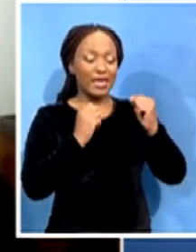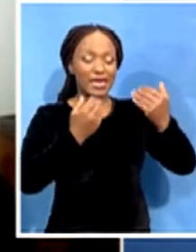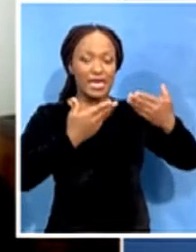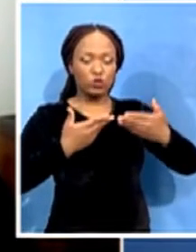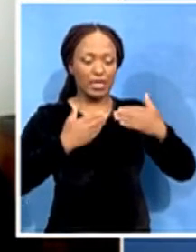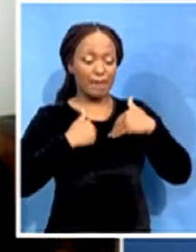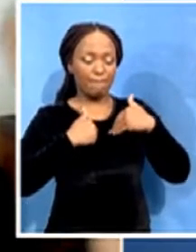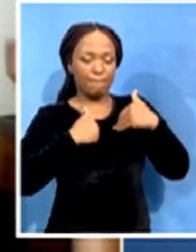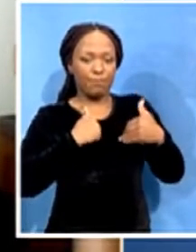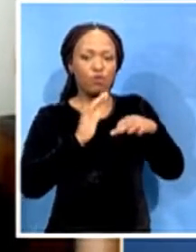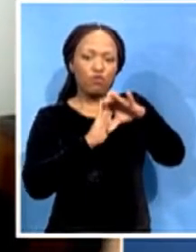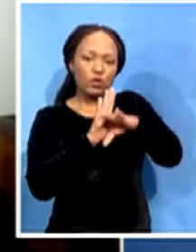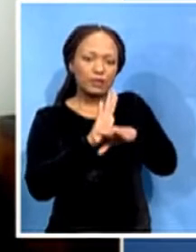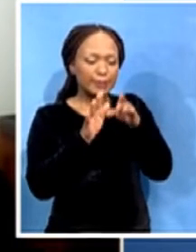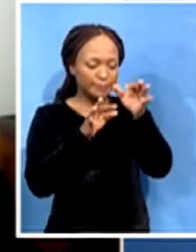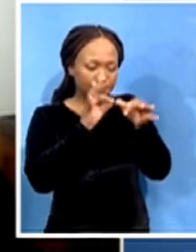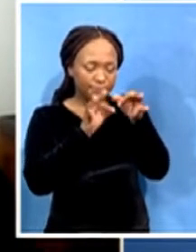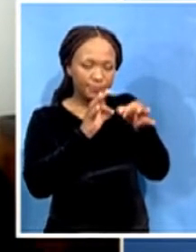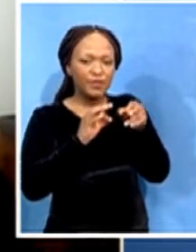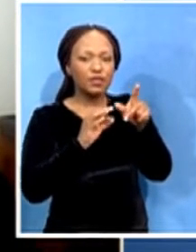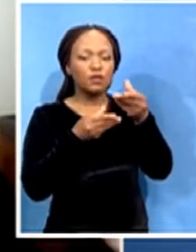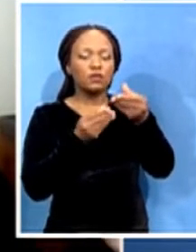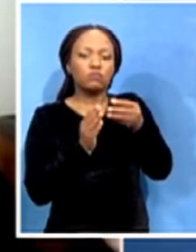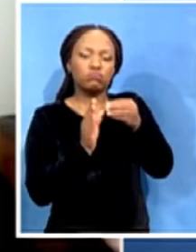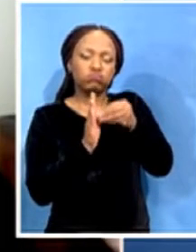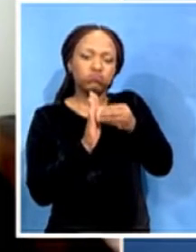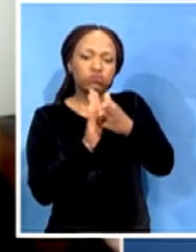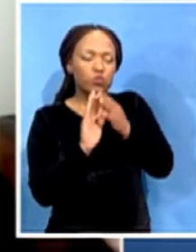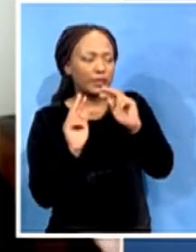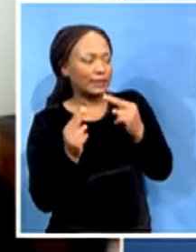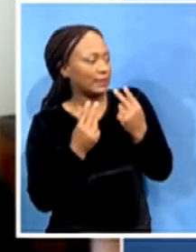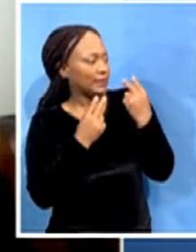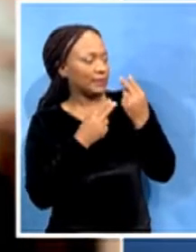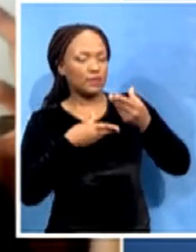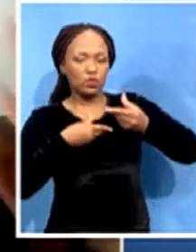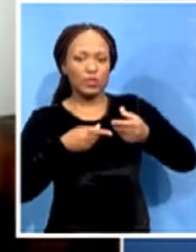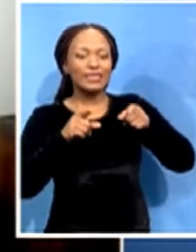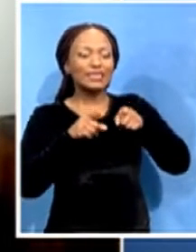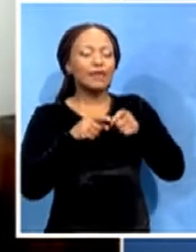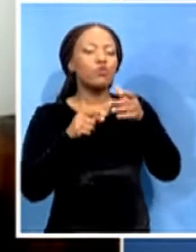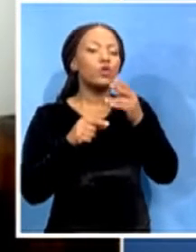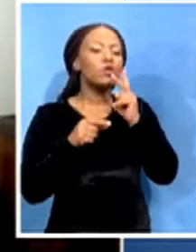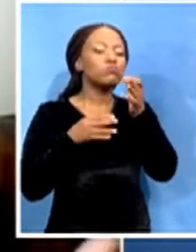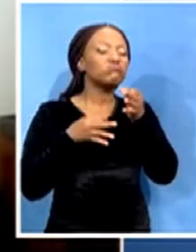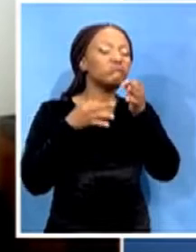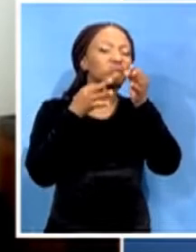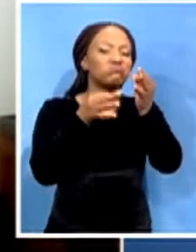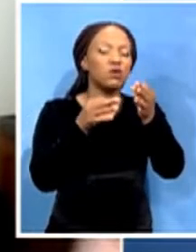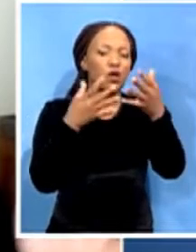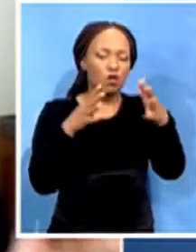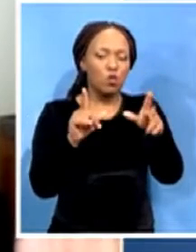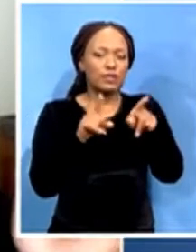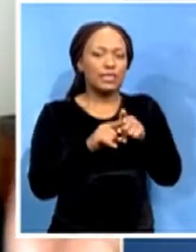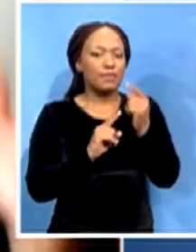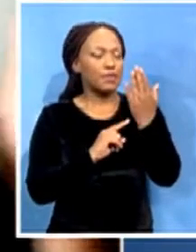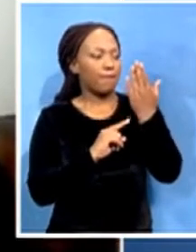a document that looks back and it also looks forward. It acknowledges the past. Actually, the past is its foundation.